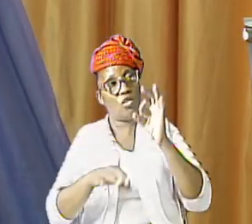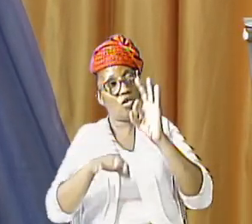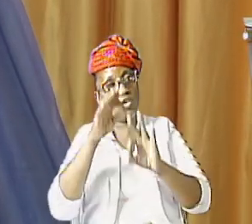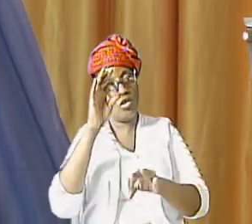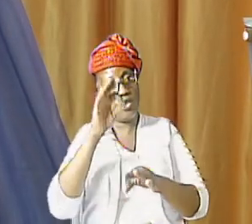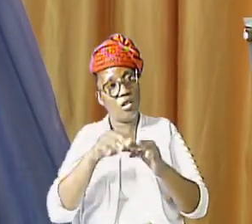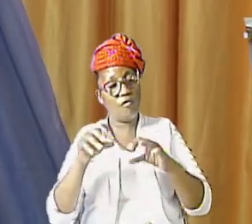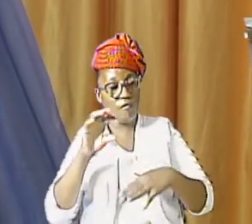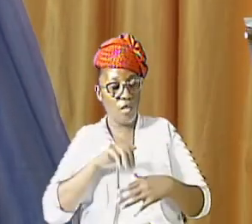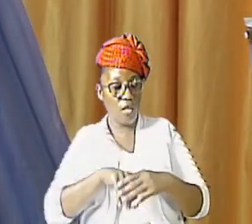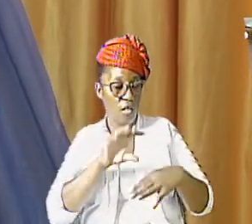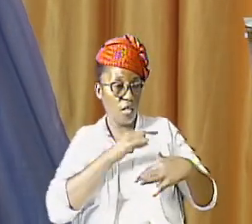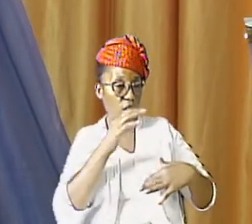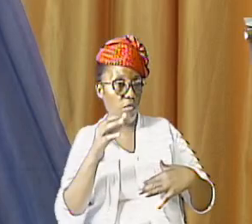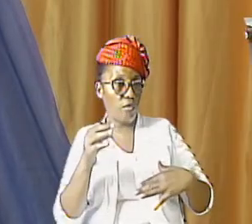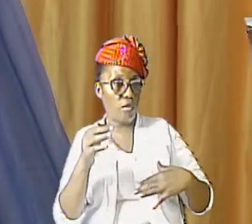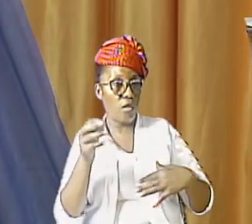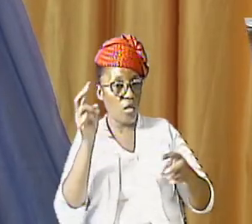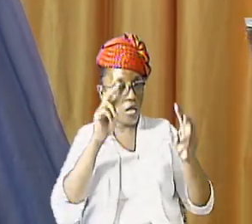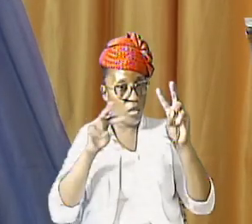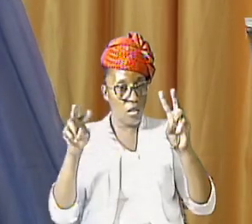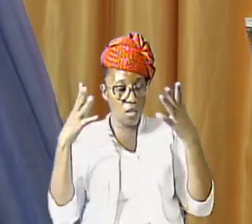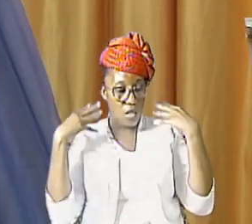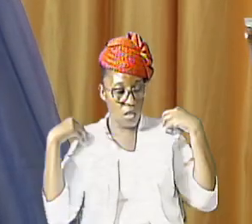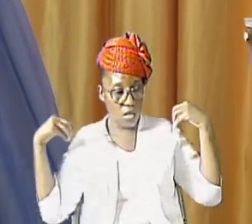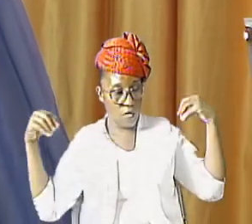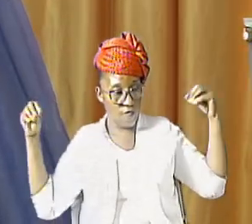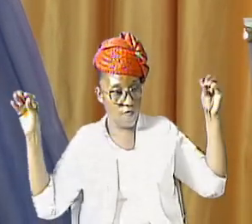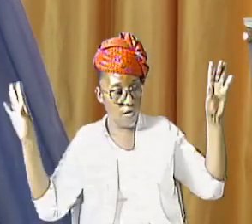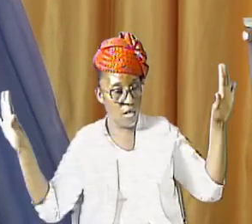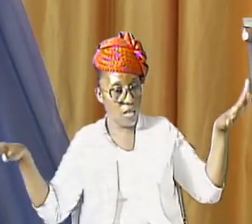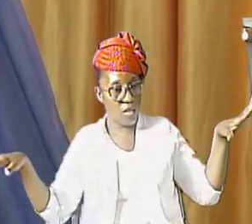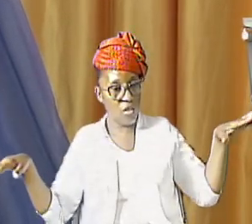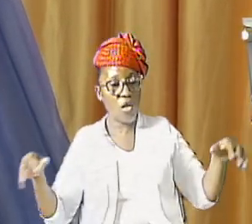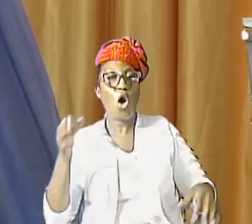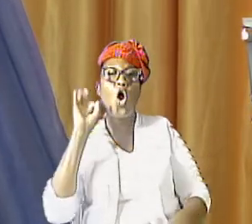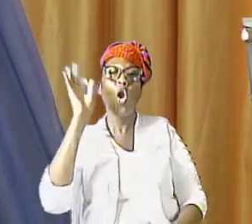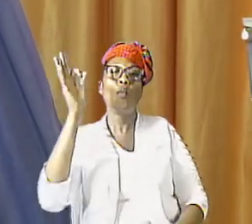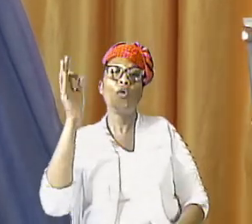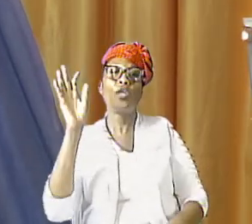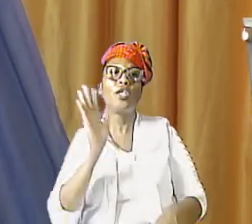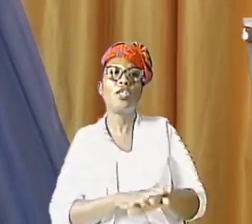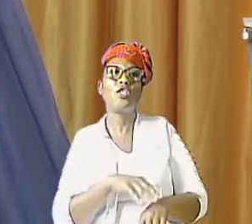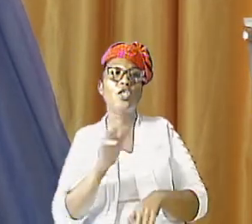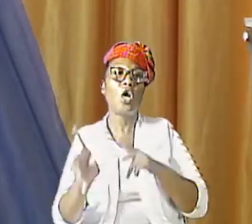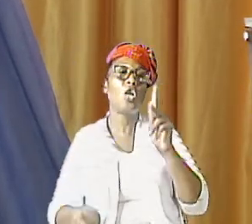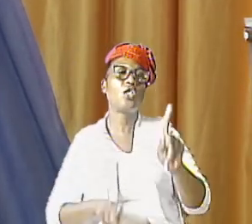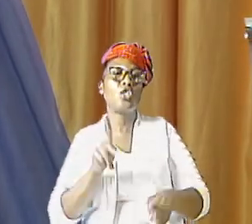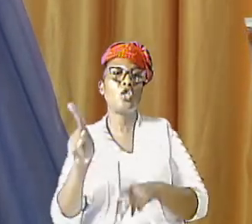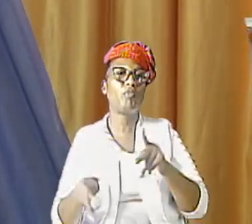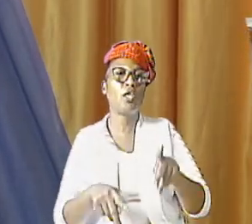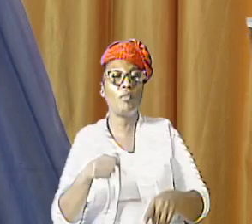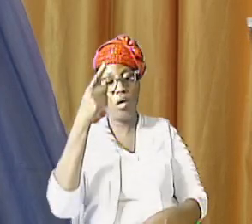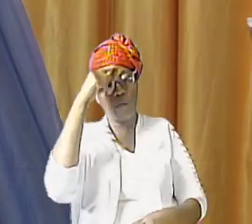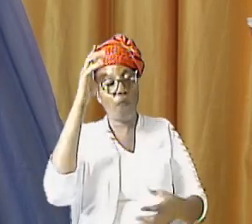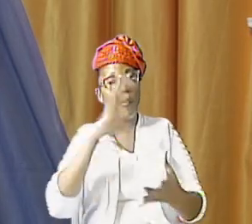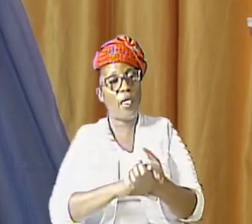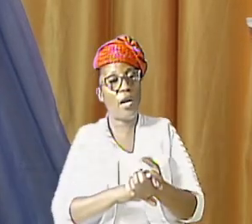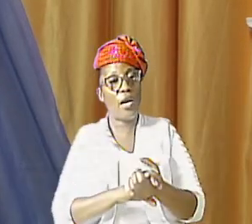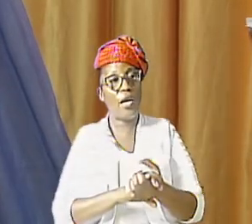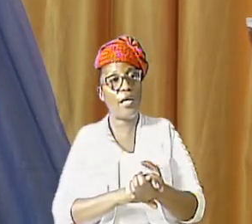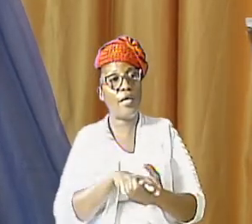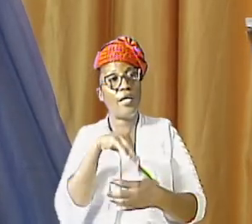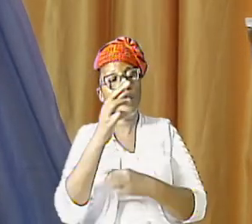justified in the spirit, seen of angels, preached unto the Gentiles, believed